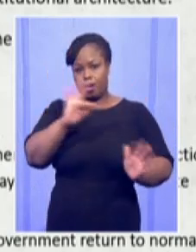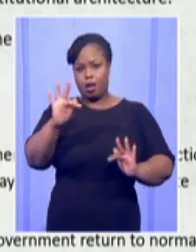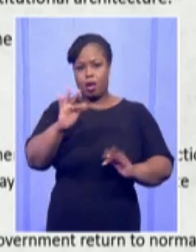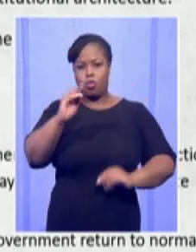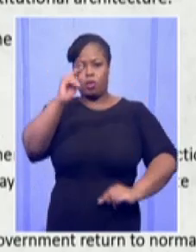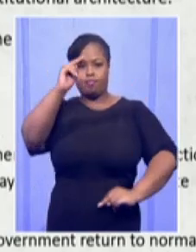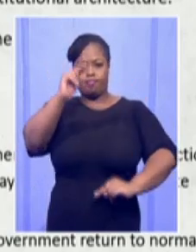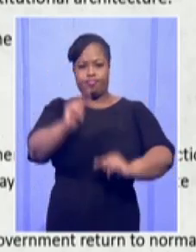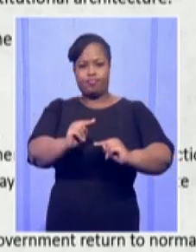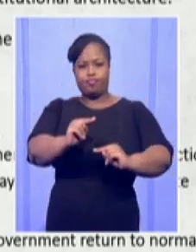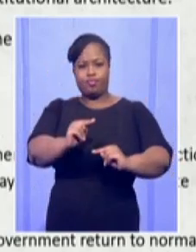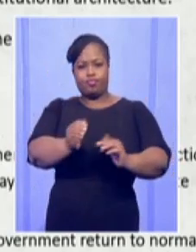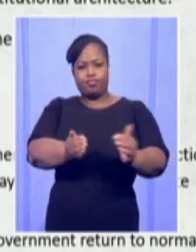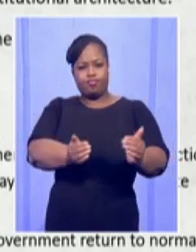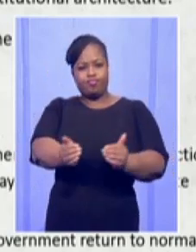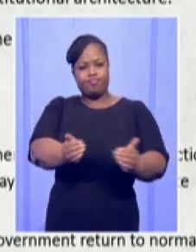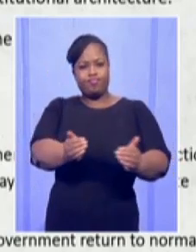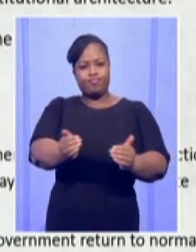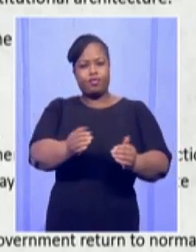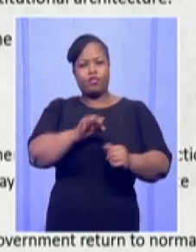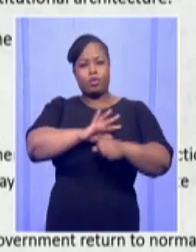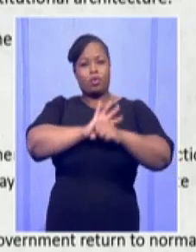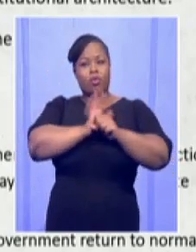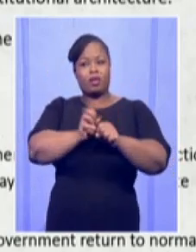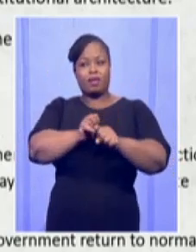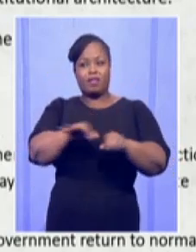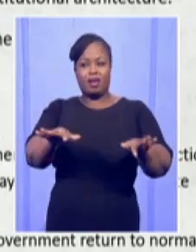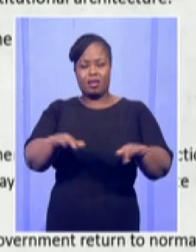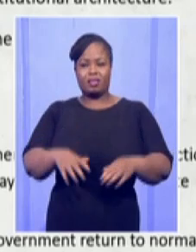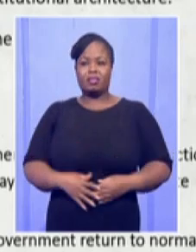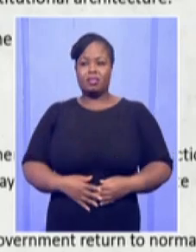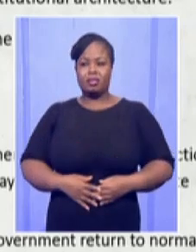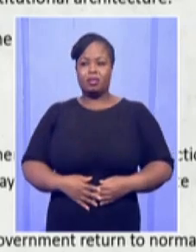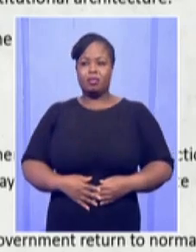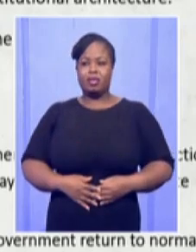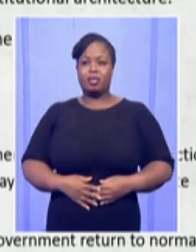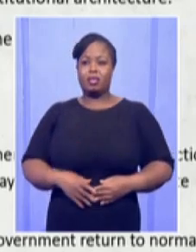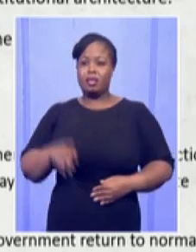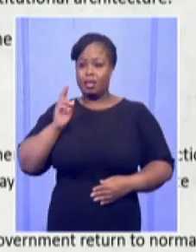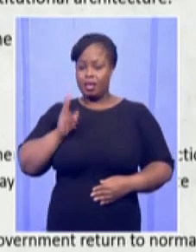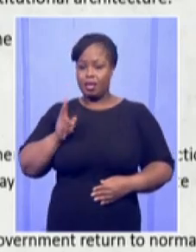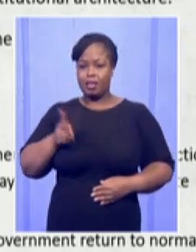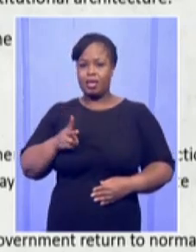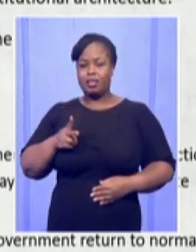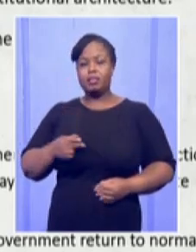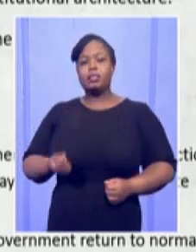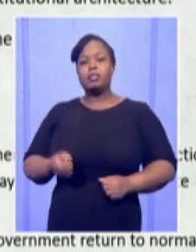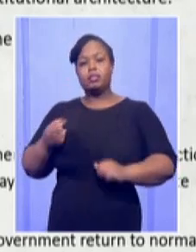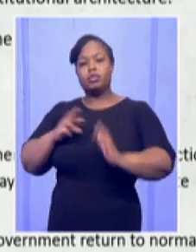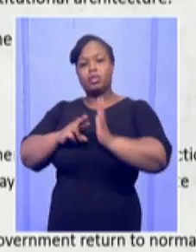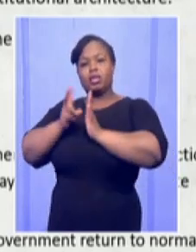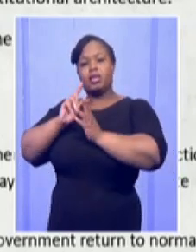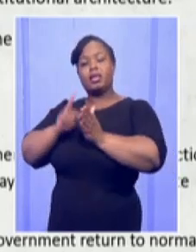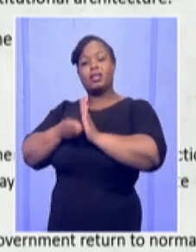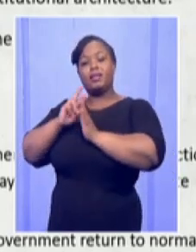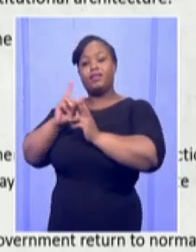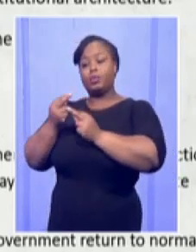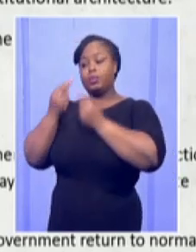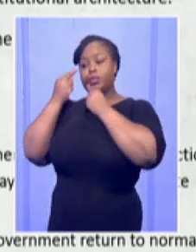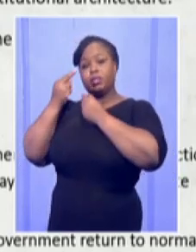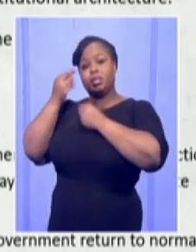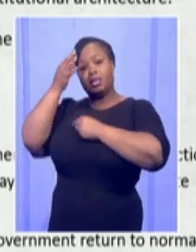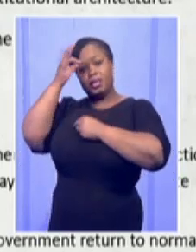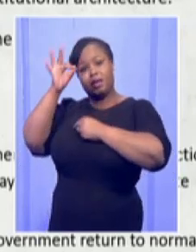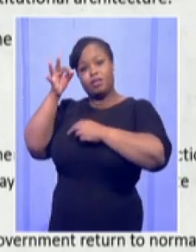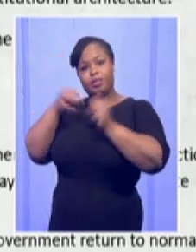crisis, particularly during the early phases. It also reviews governance structures and the institutional